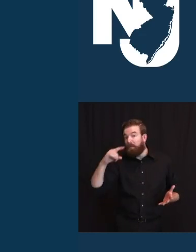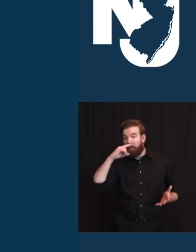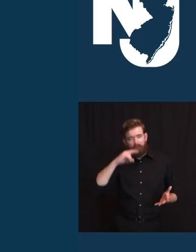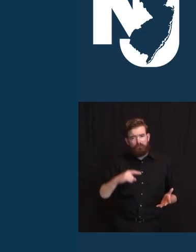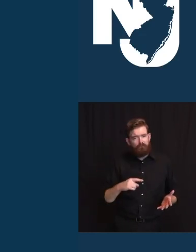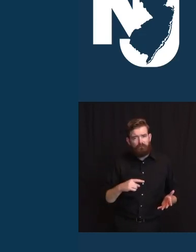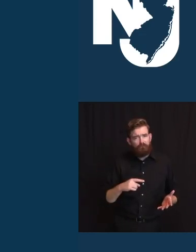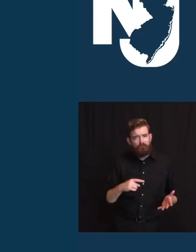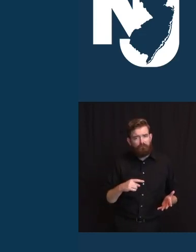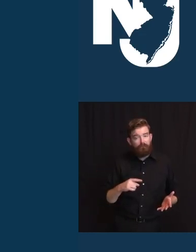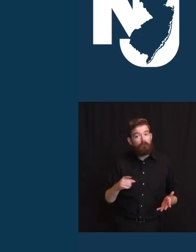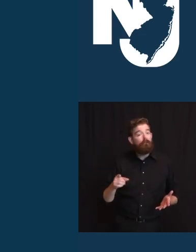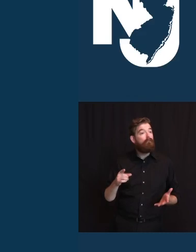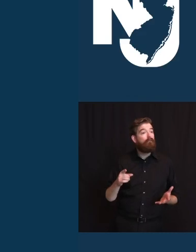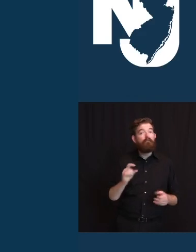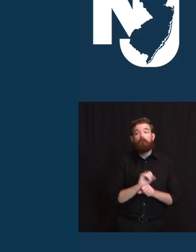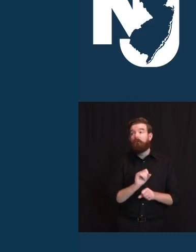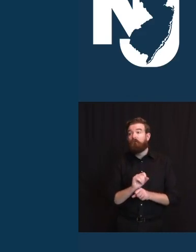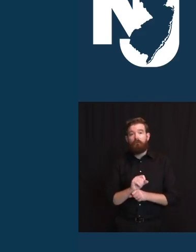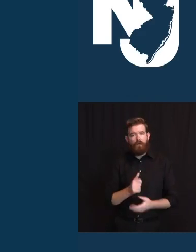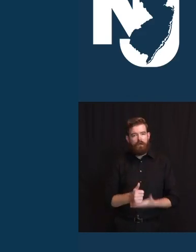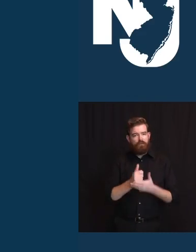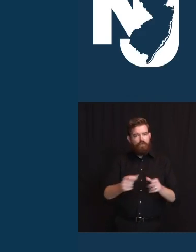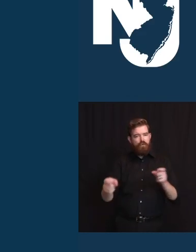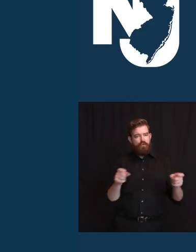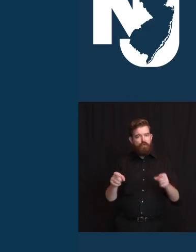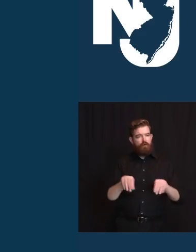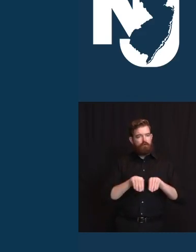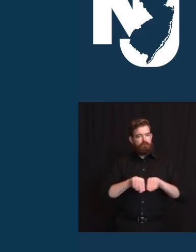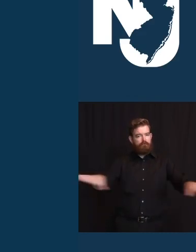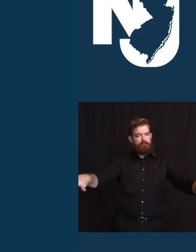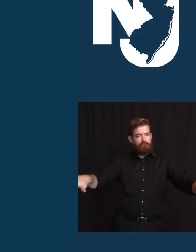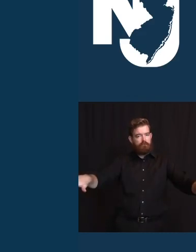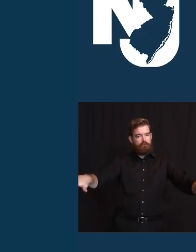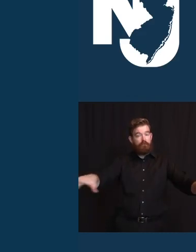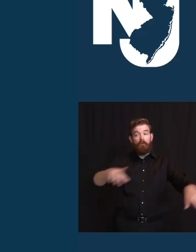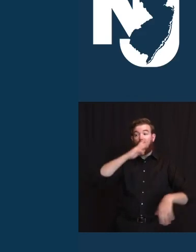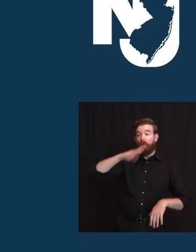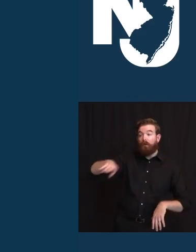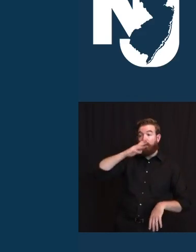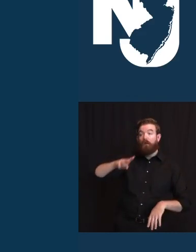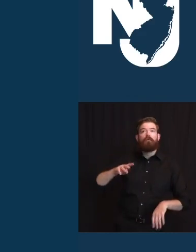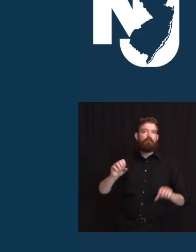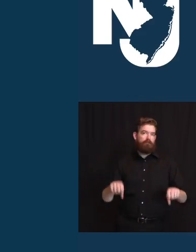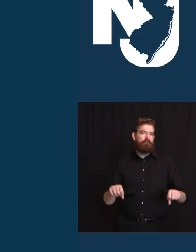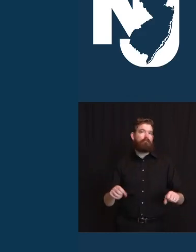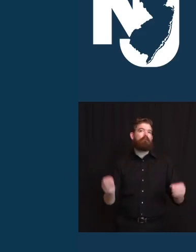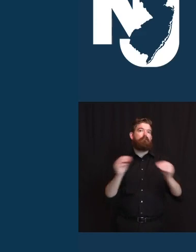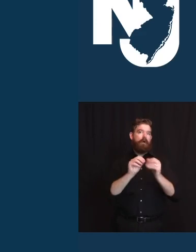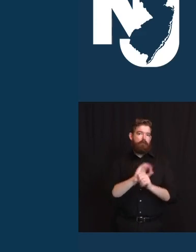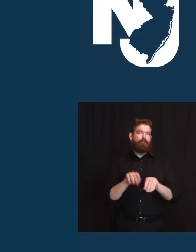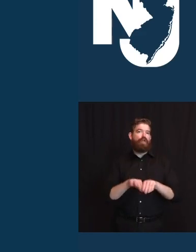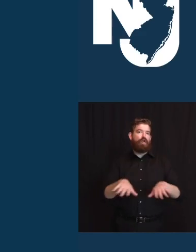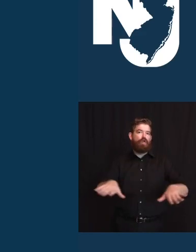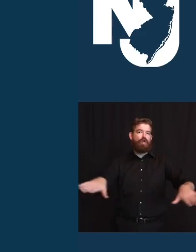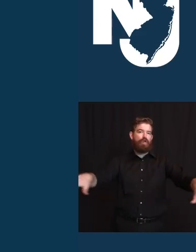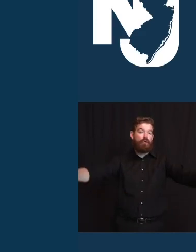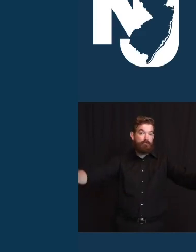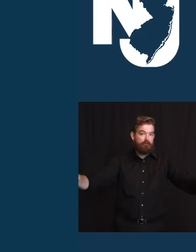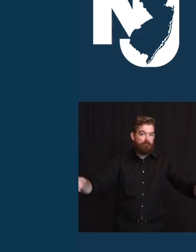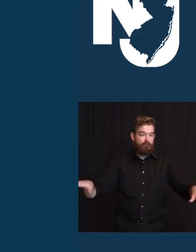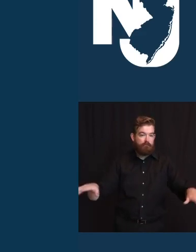call. Work with them. They're not on a witch hunt. None of us condone illegal behavior. We don't condone underage drinking, but that's not what